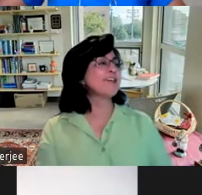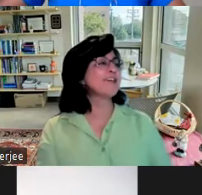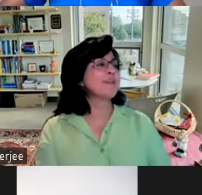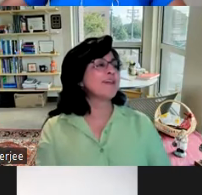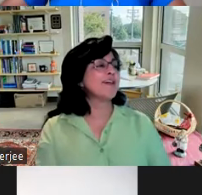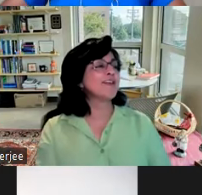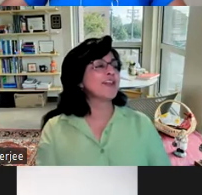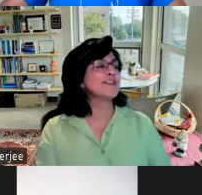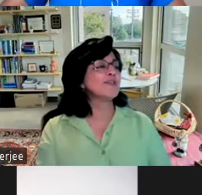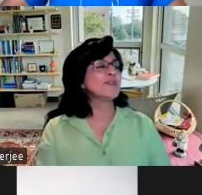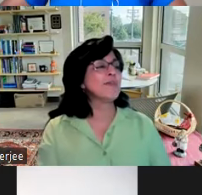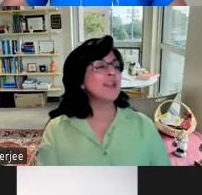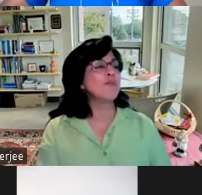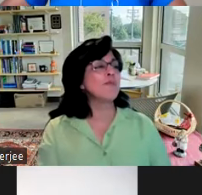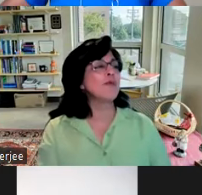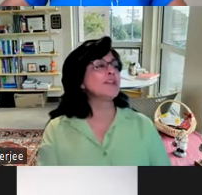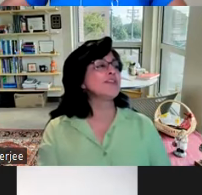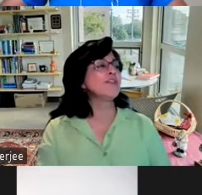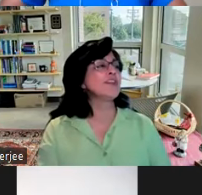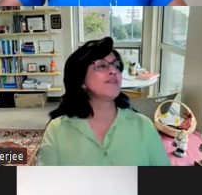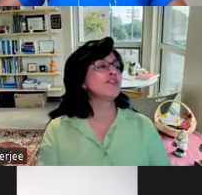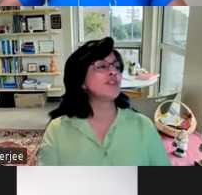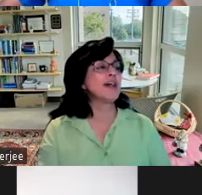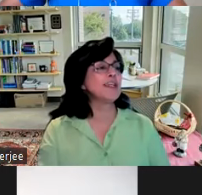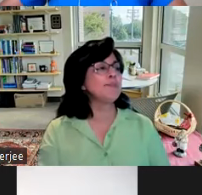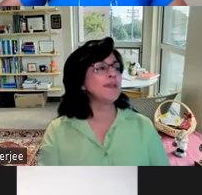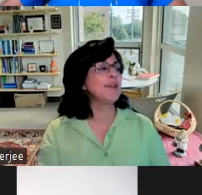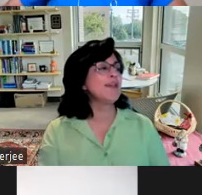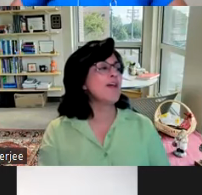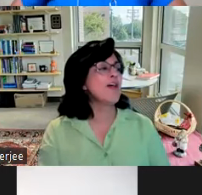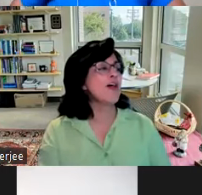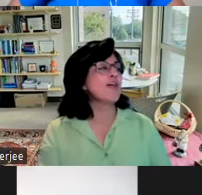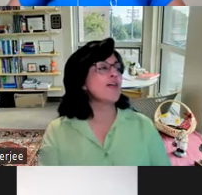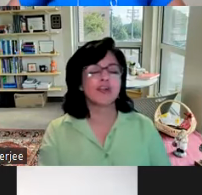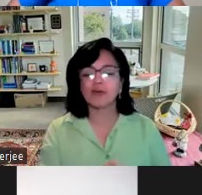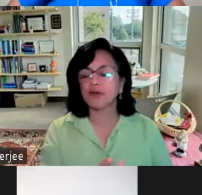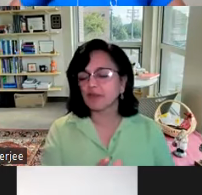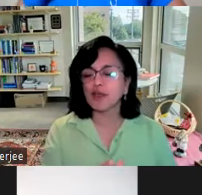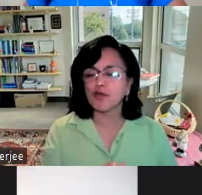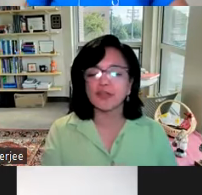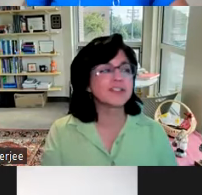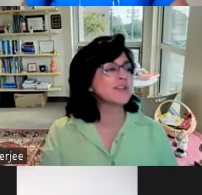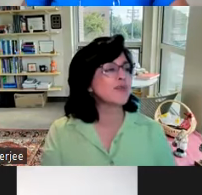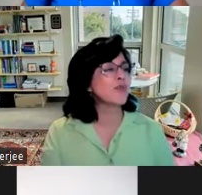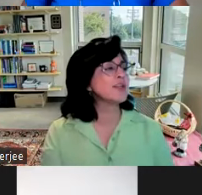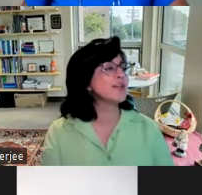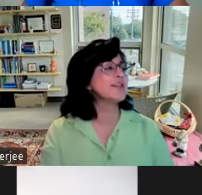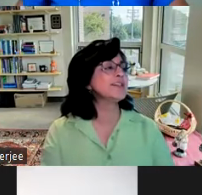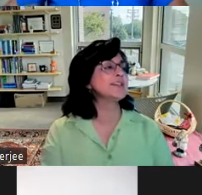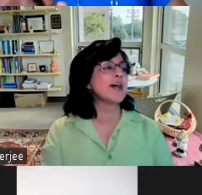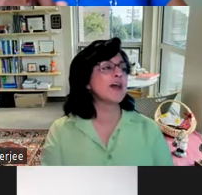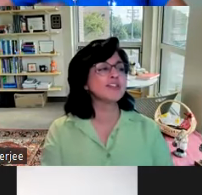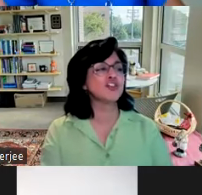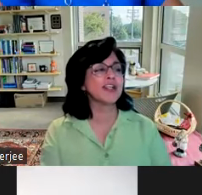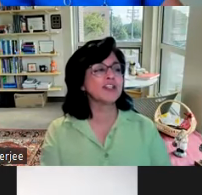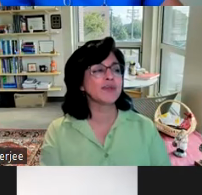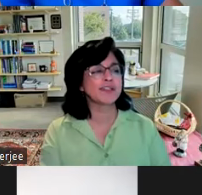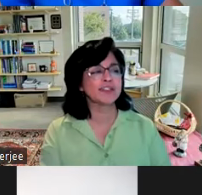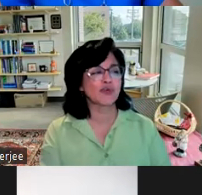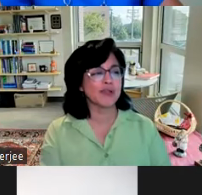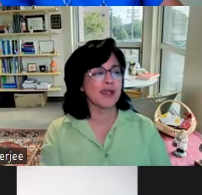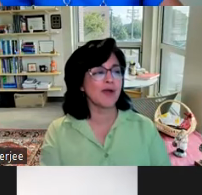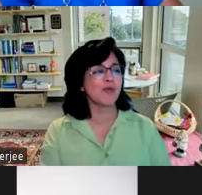that. Okay, so the main components of individual IEP are the current. How is the child